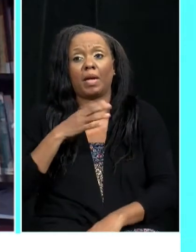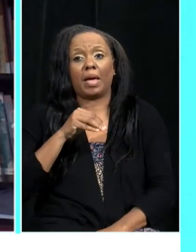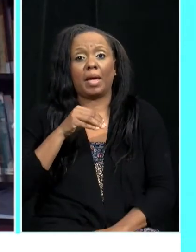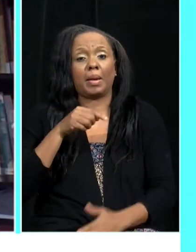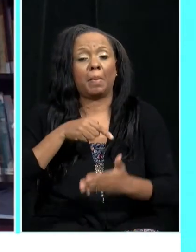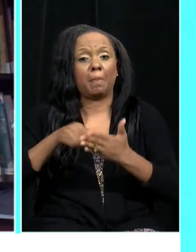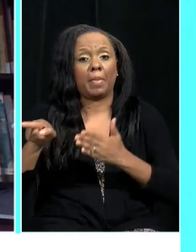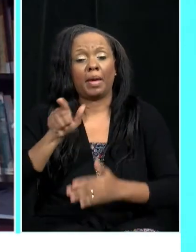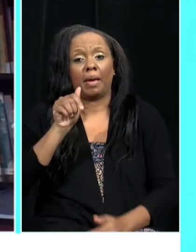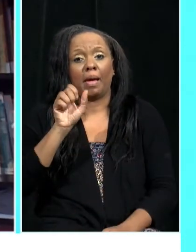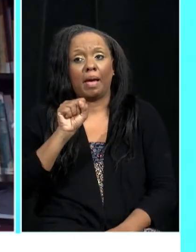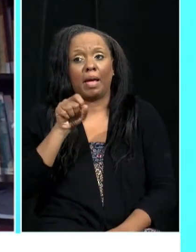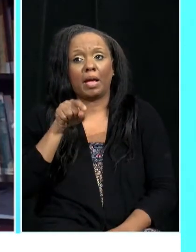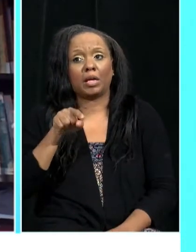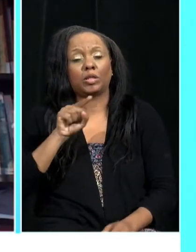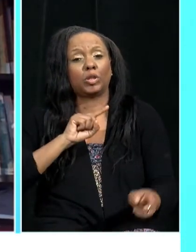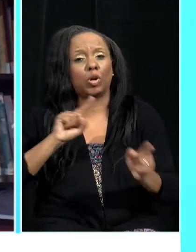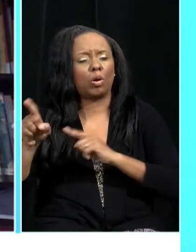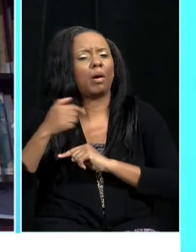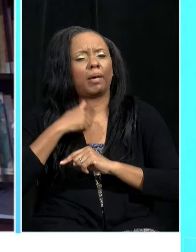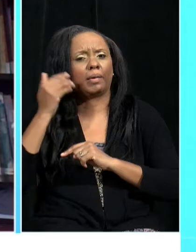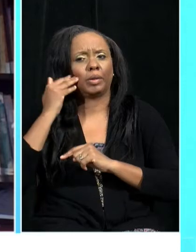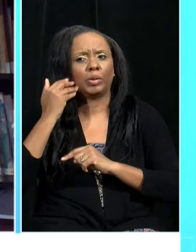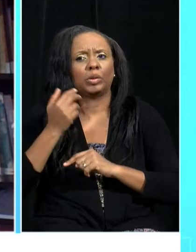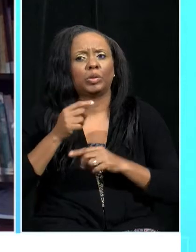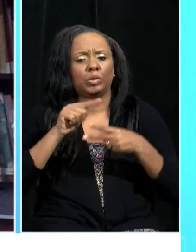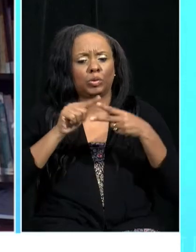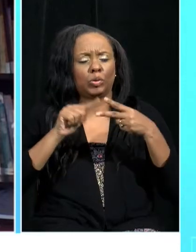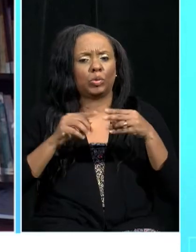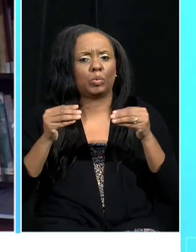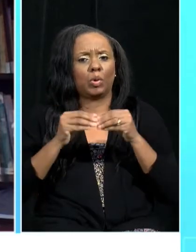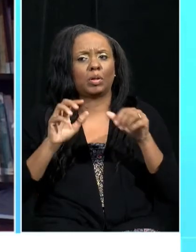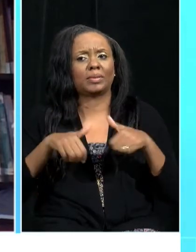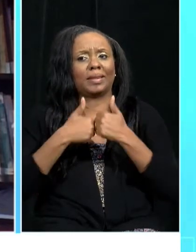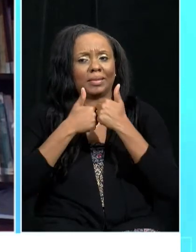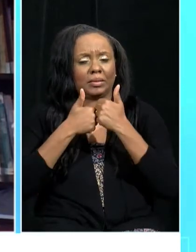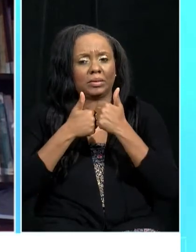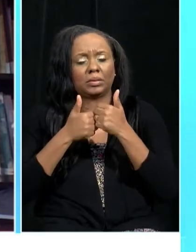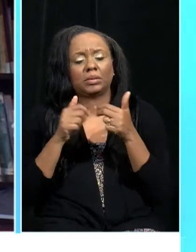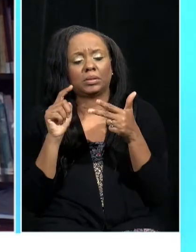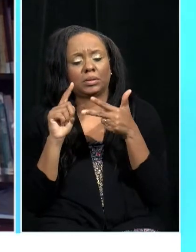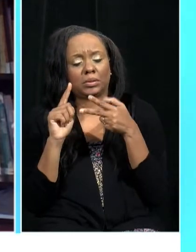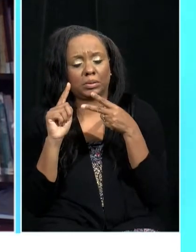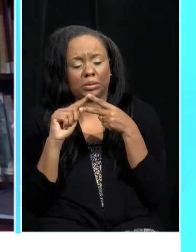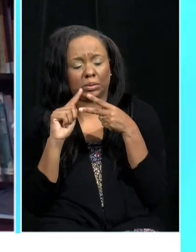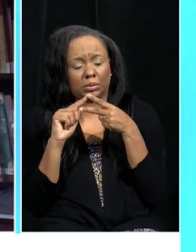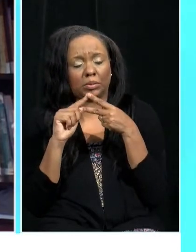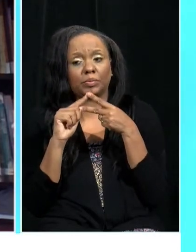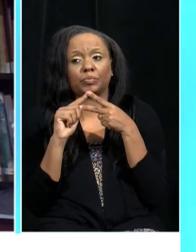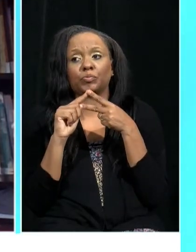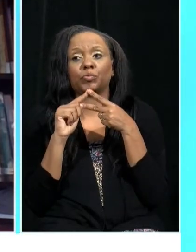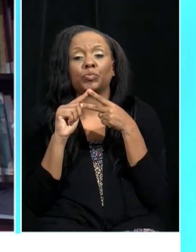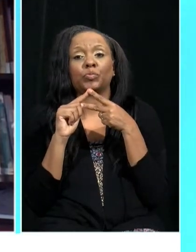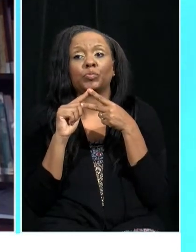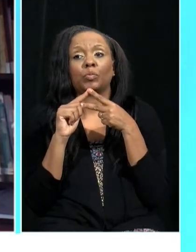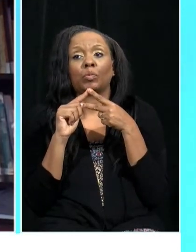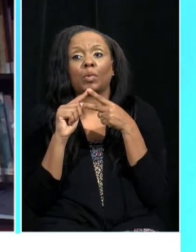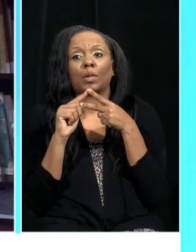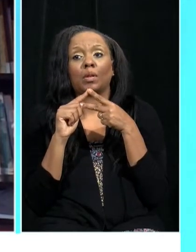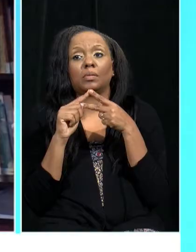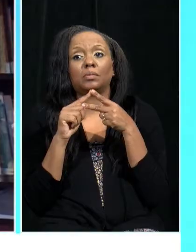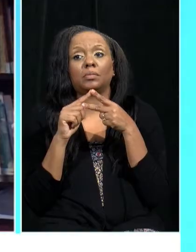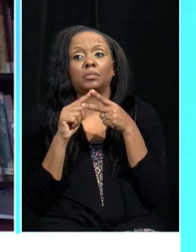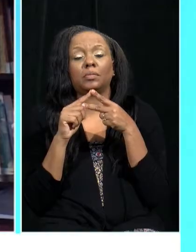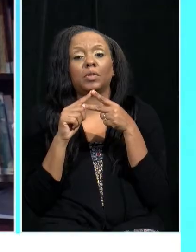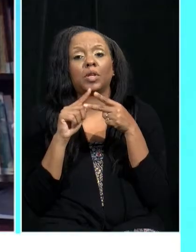I think we've had two additional challenges. One would be the extended period of negative to low growth